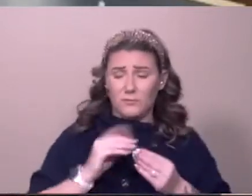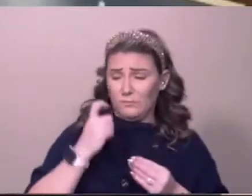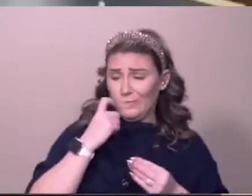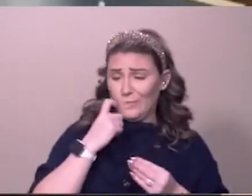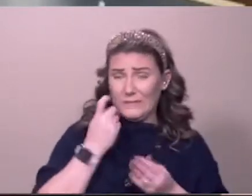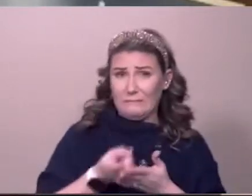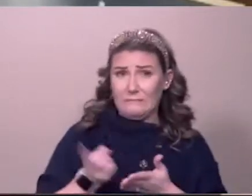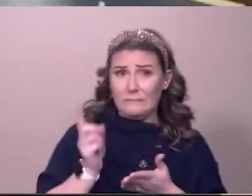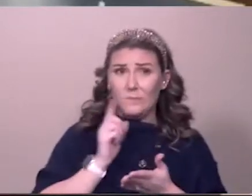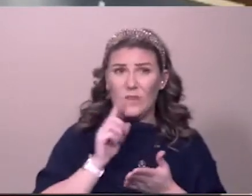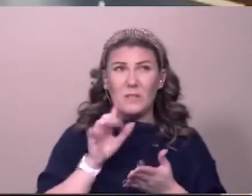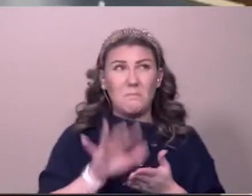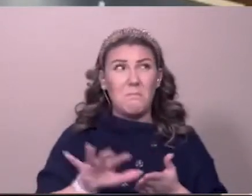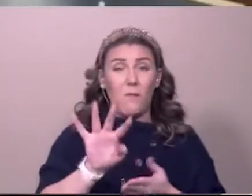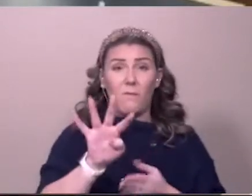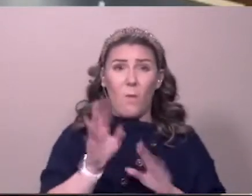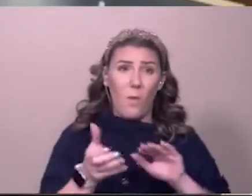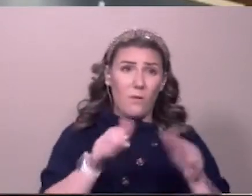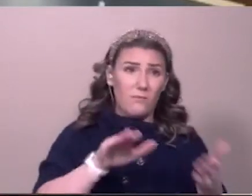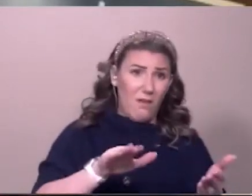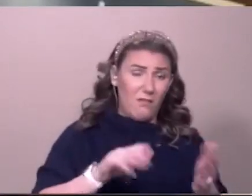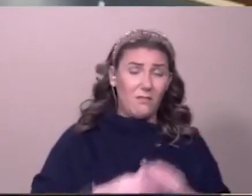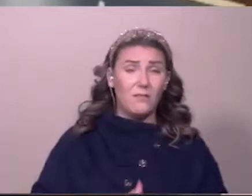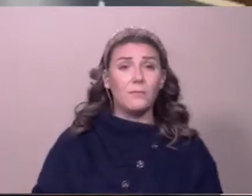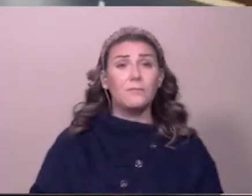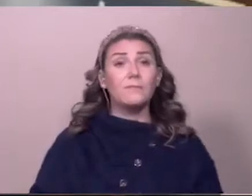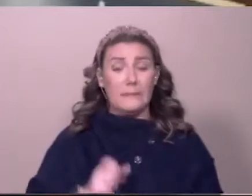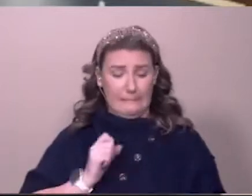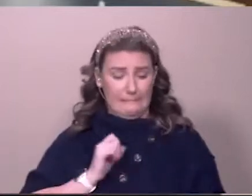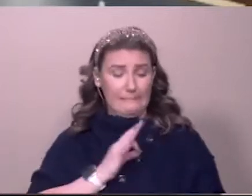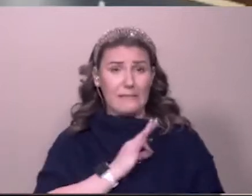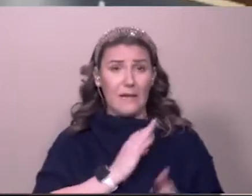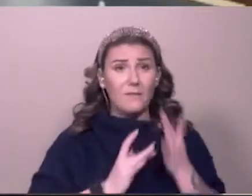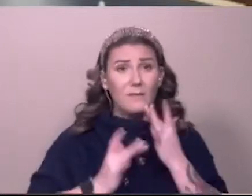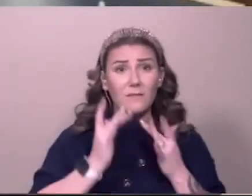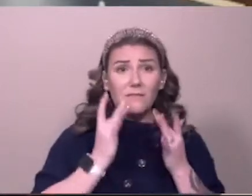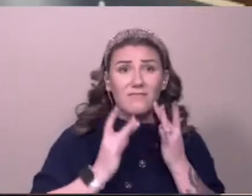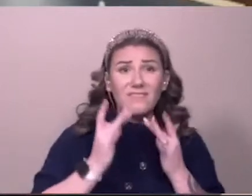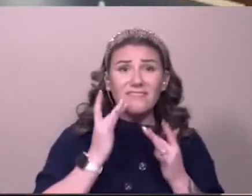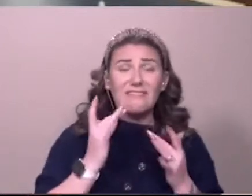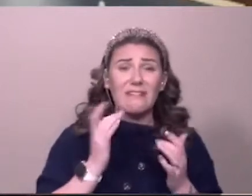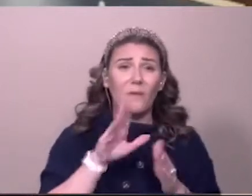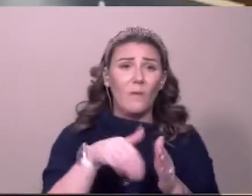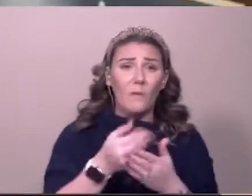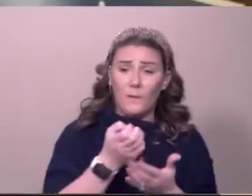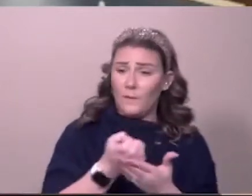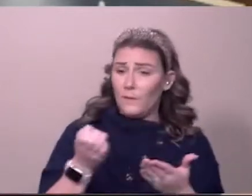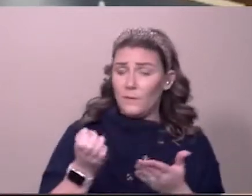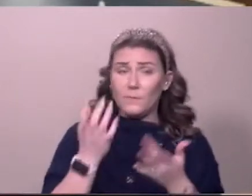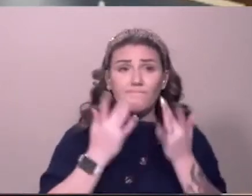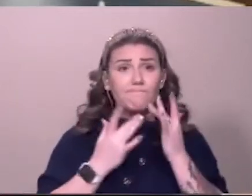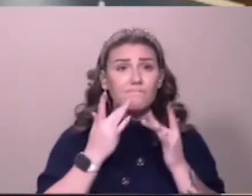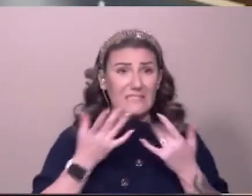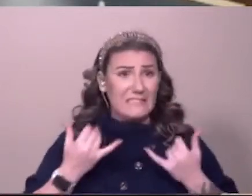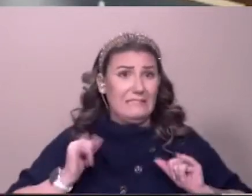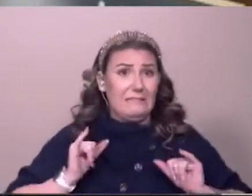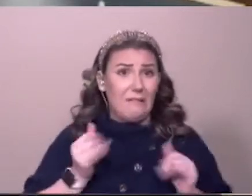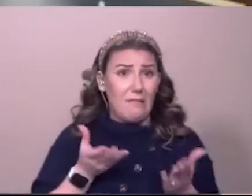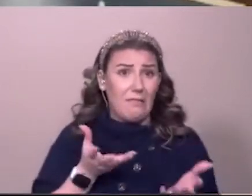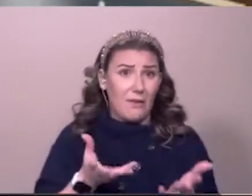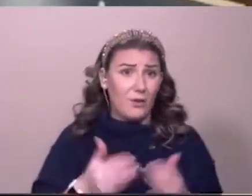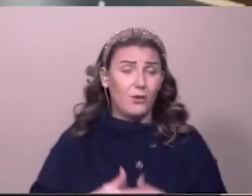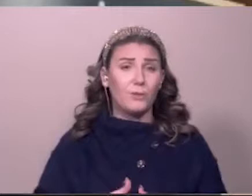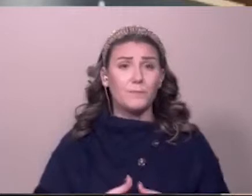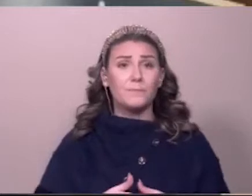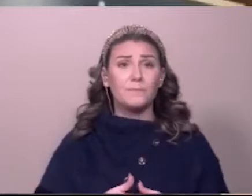4 deaths. And the staffing shortages and supply chain issues have not gone away. They're still there. And